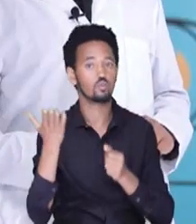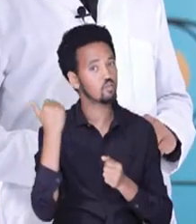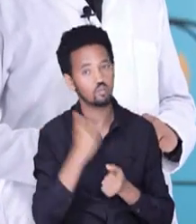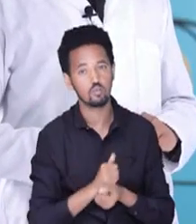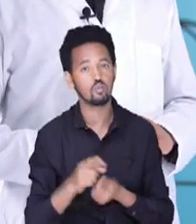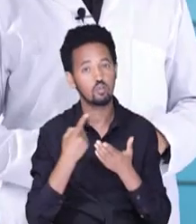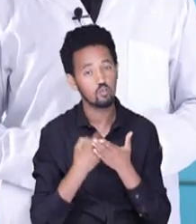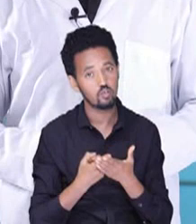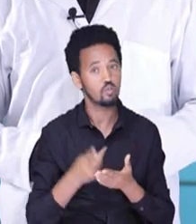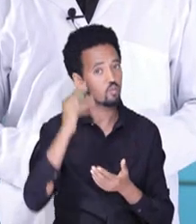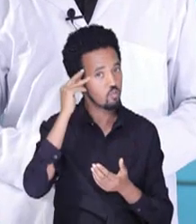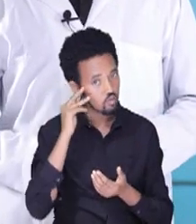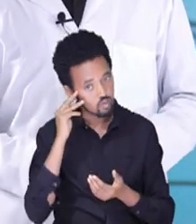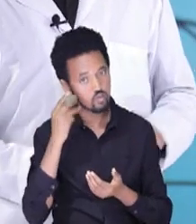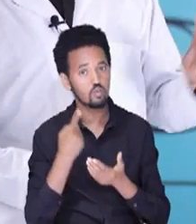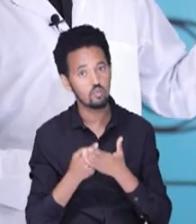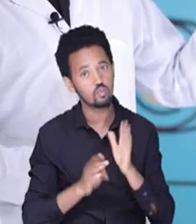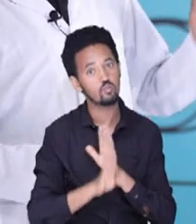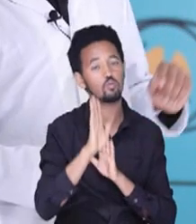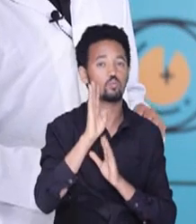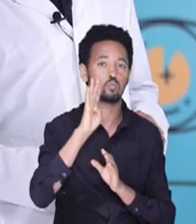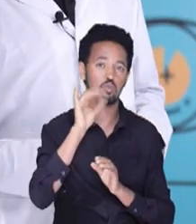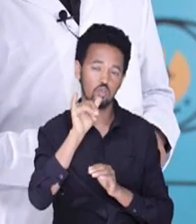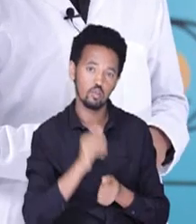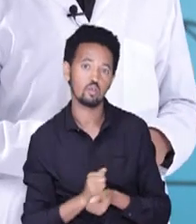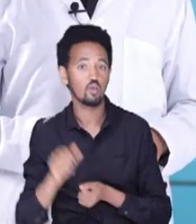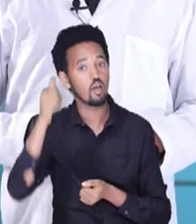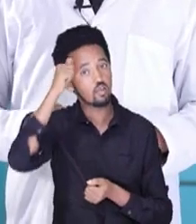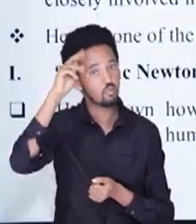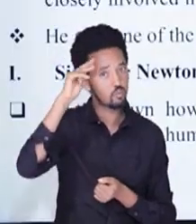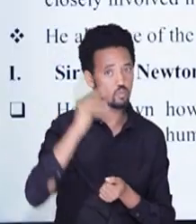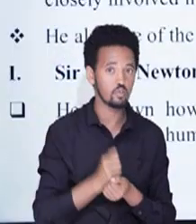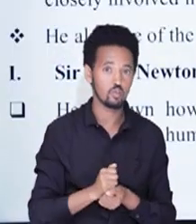of moral sentiment. This idea was developed by Adam Smith.